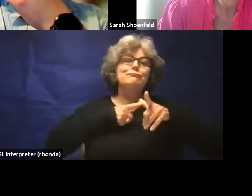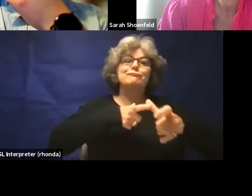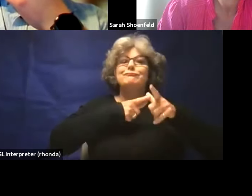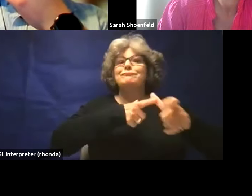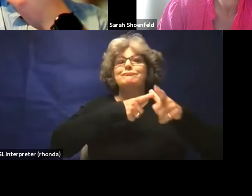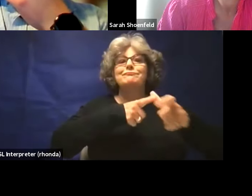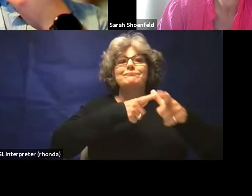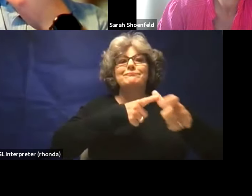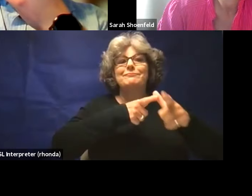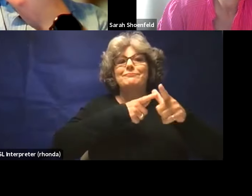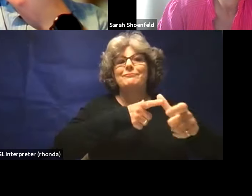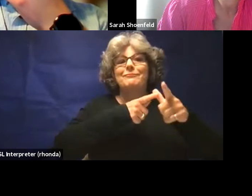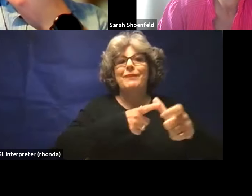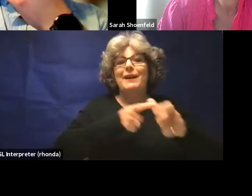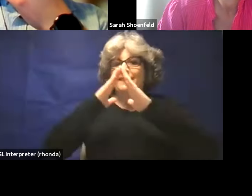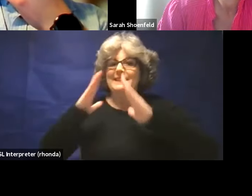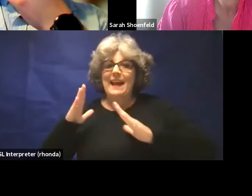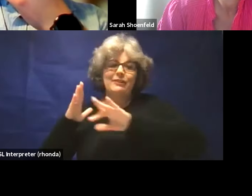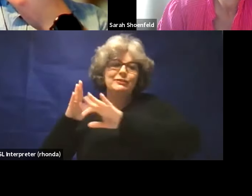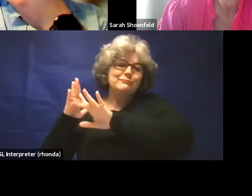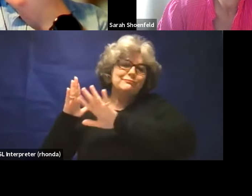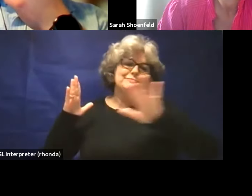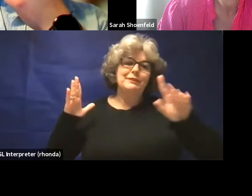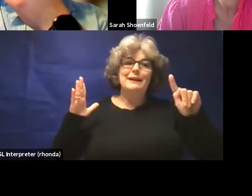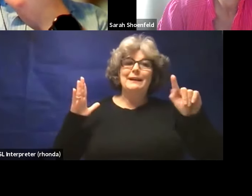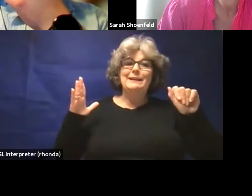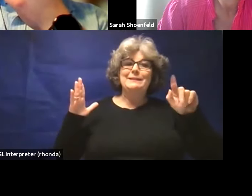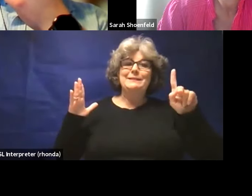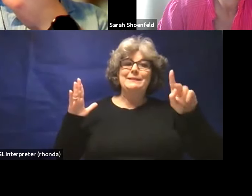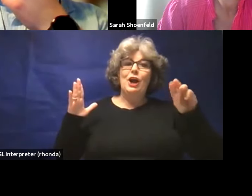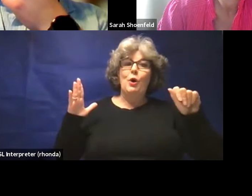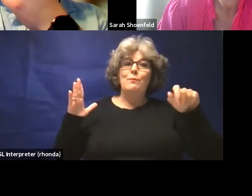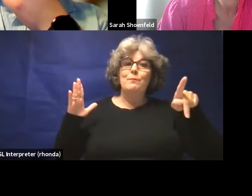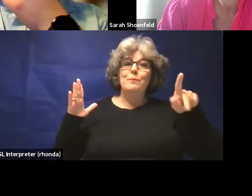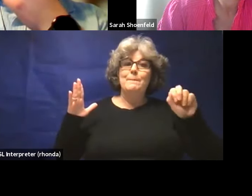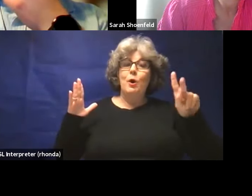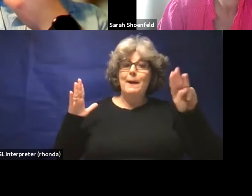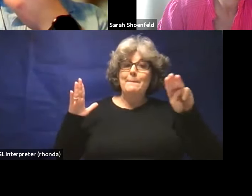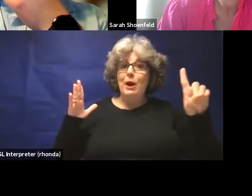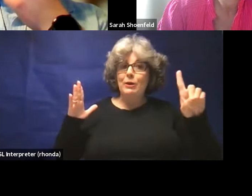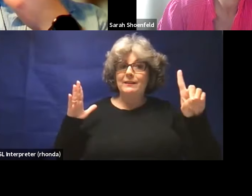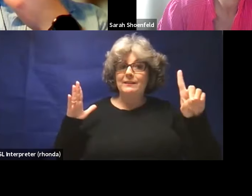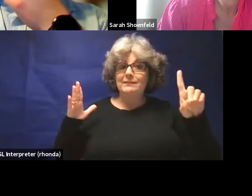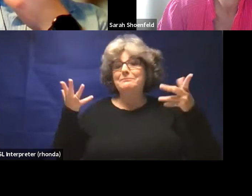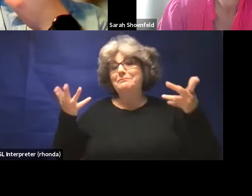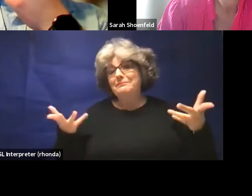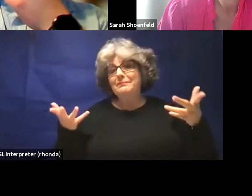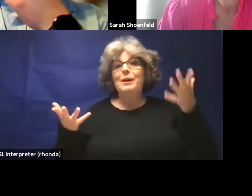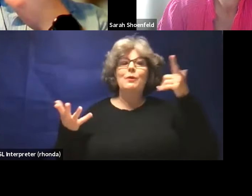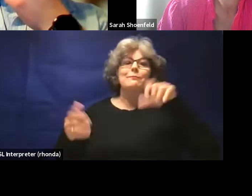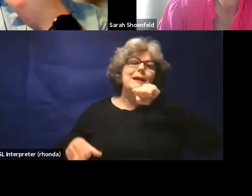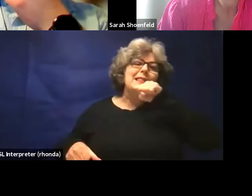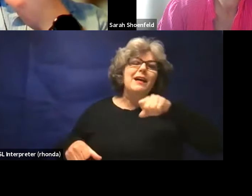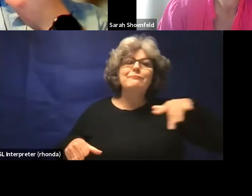from this house here to Tacoma Park, Maryland. And that's what made us Tacoma. That's because I love